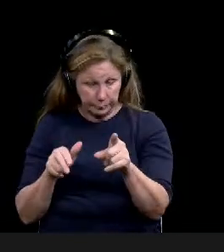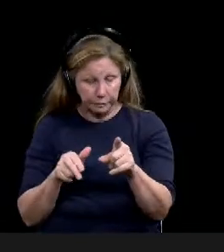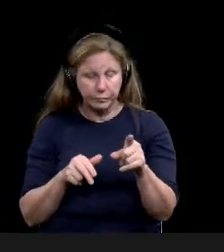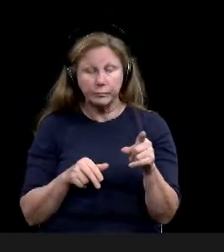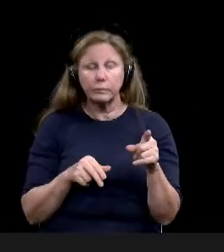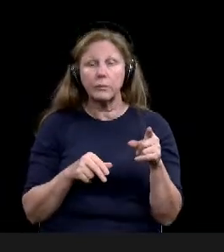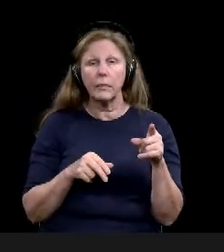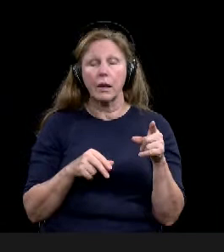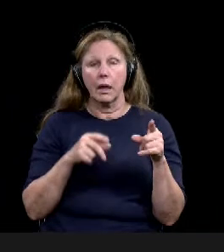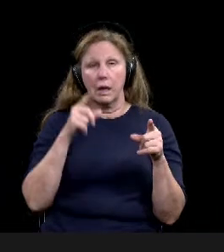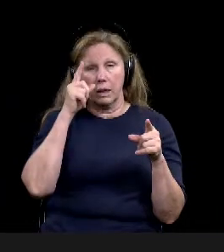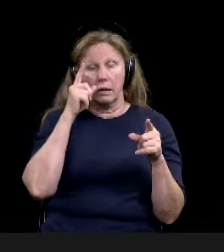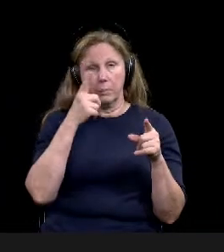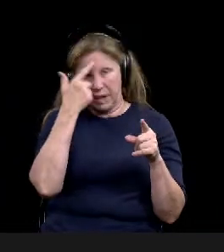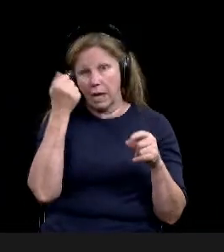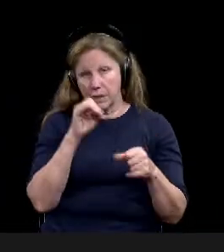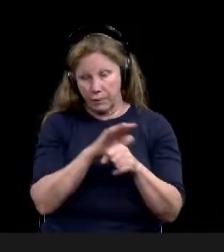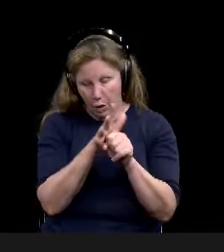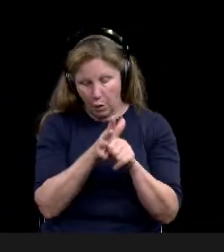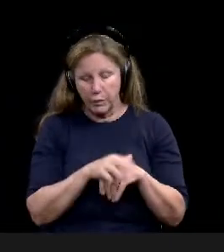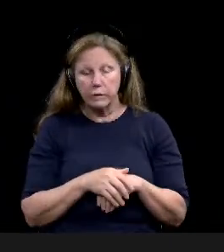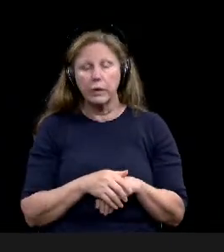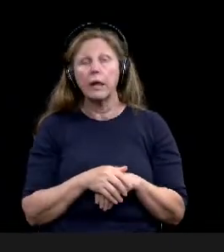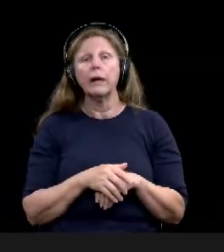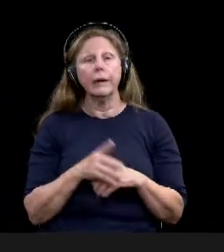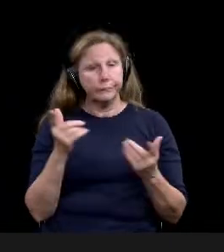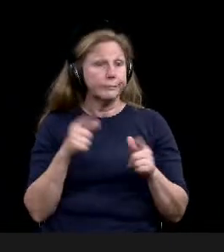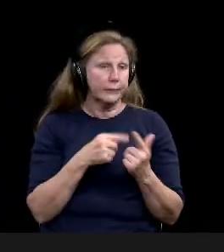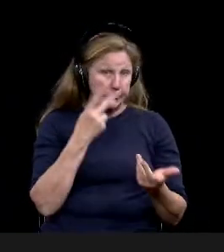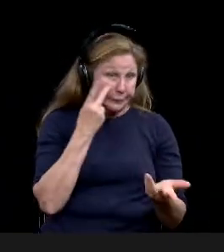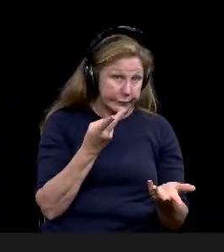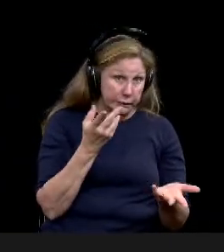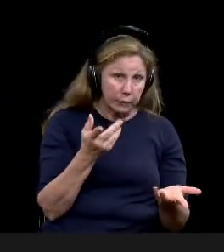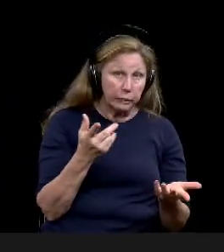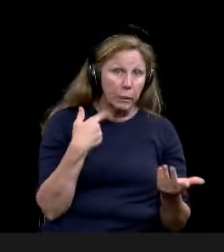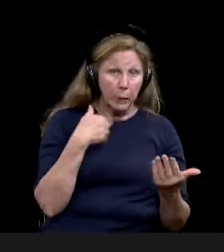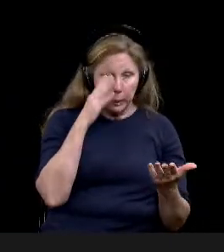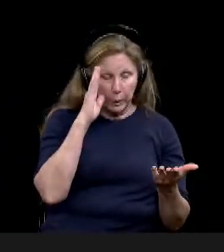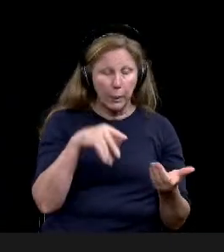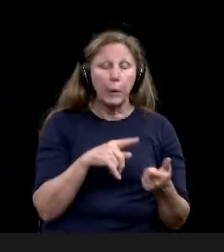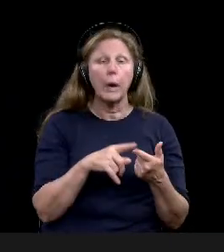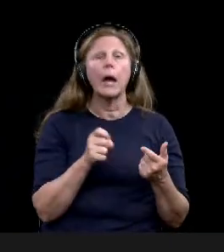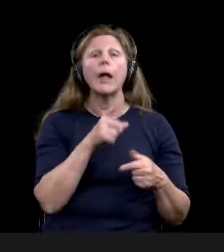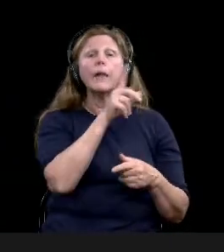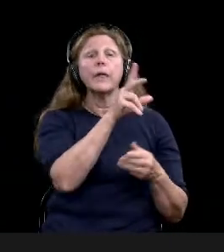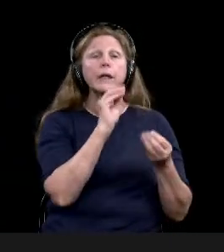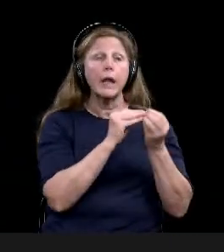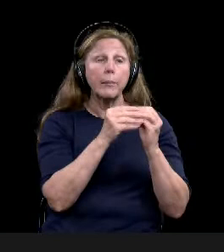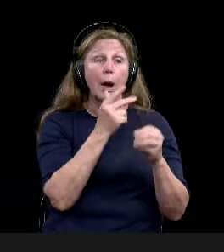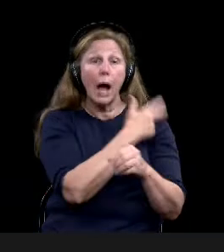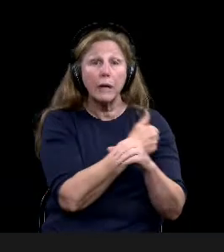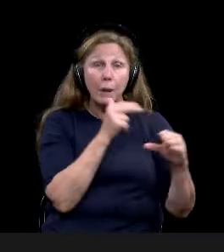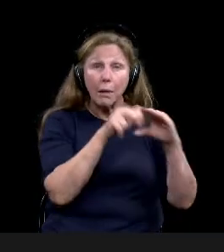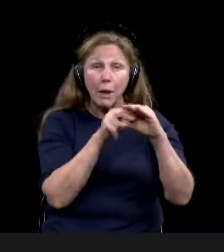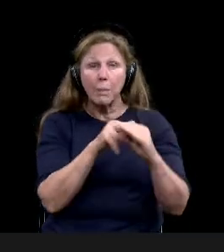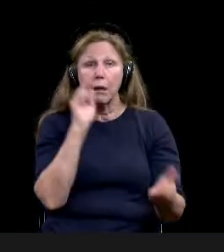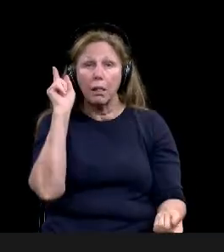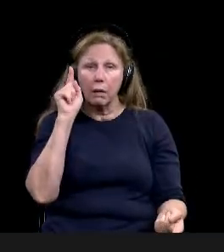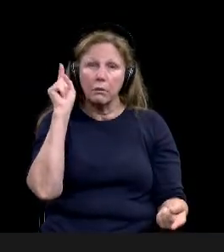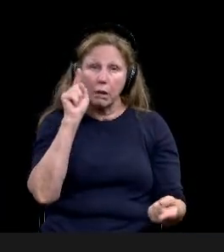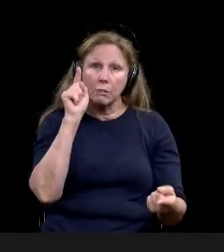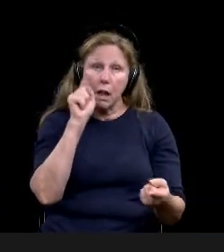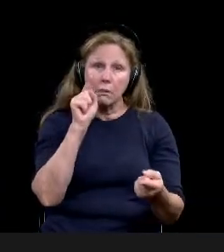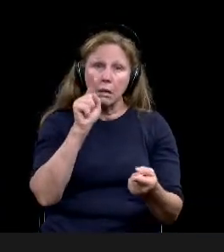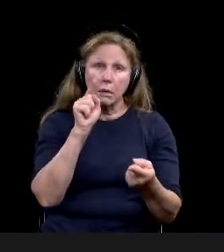hospitalization, and there are correspondingly no challenges to hospital capacity due to COVID-19